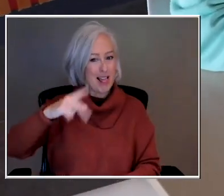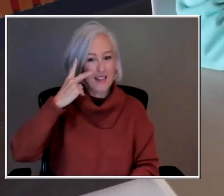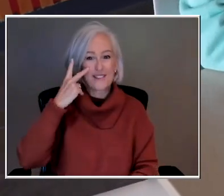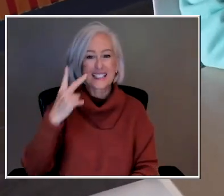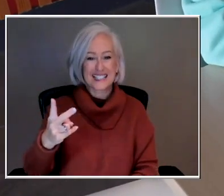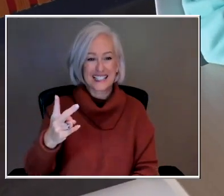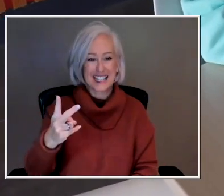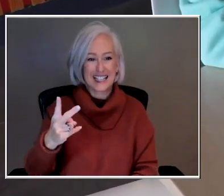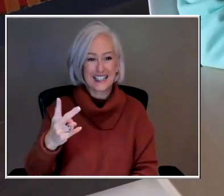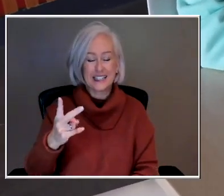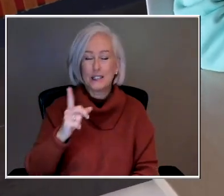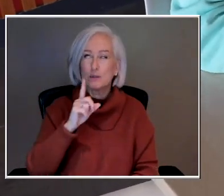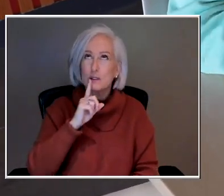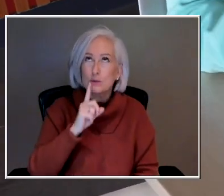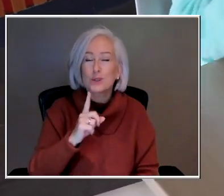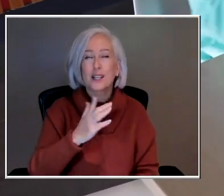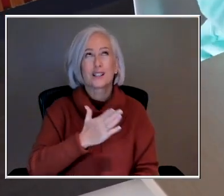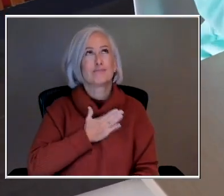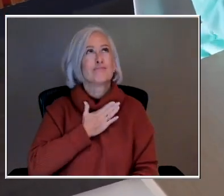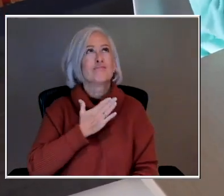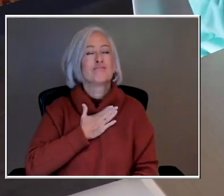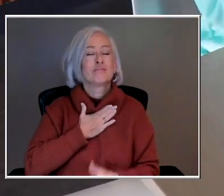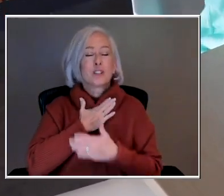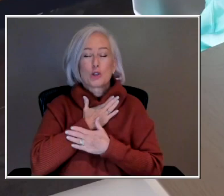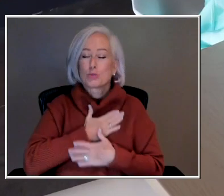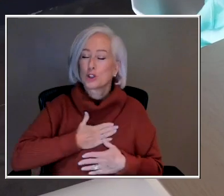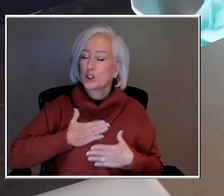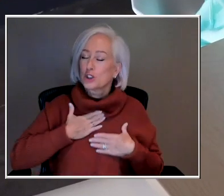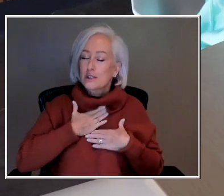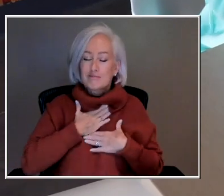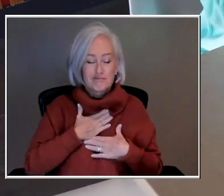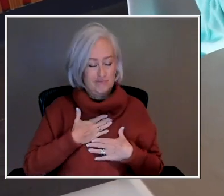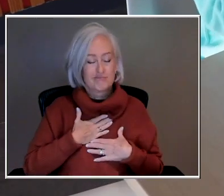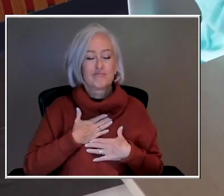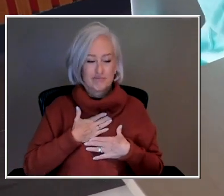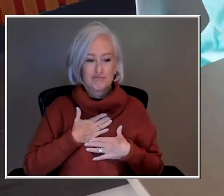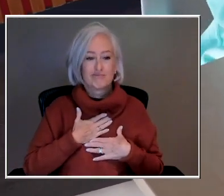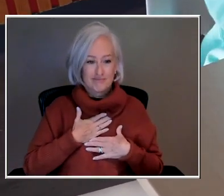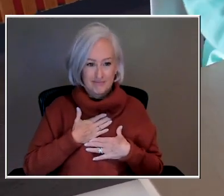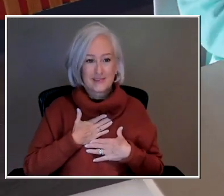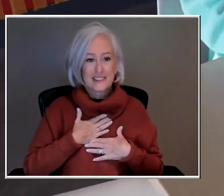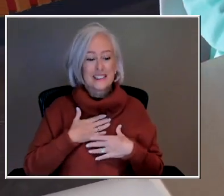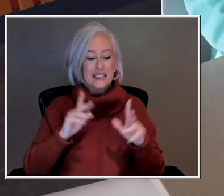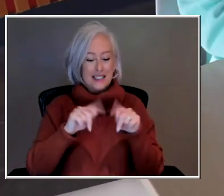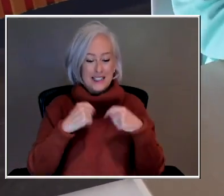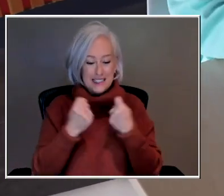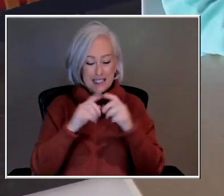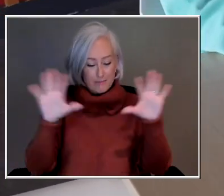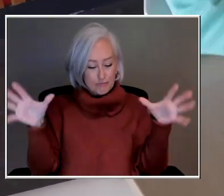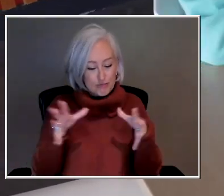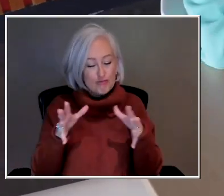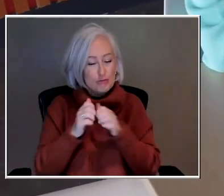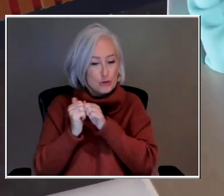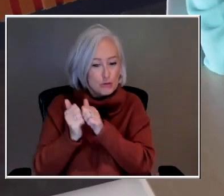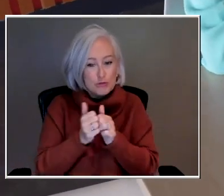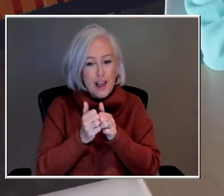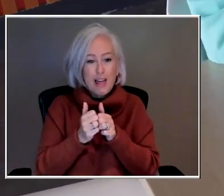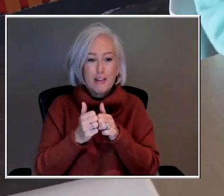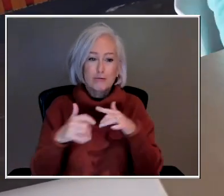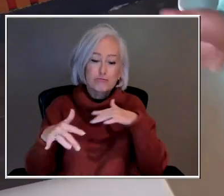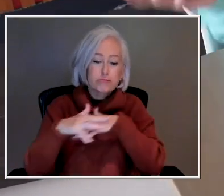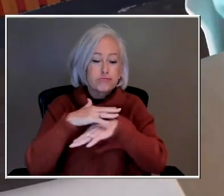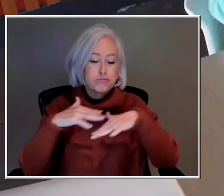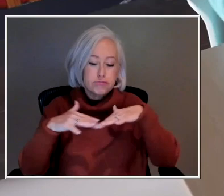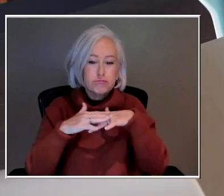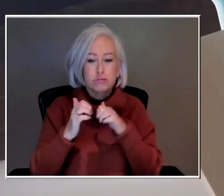beyond grateful for it. And like you say, with the facility, you know, the team gets to be together. We get to hang out. Our lockers are actually next to each other too.